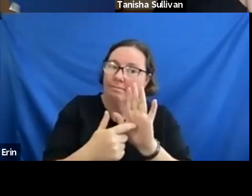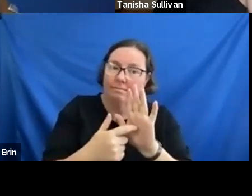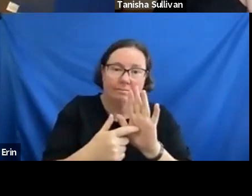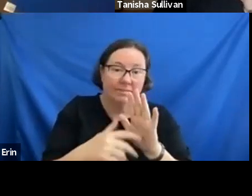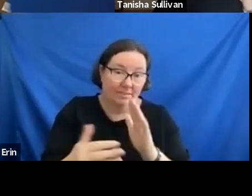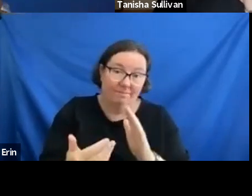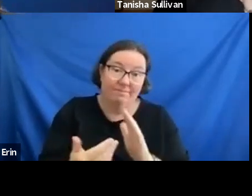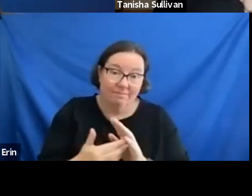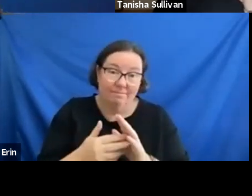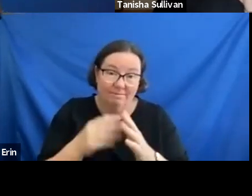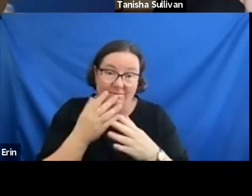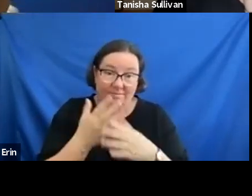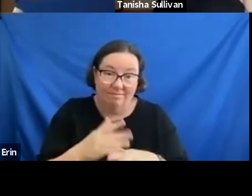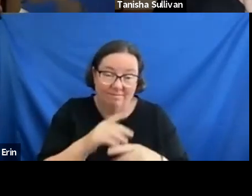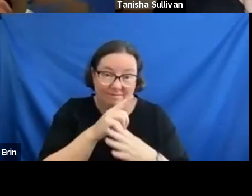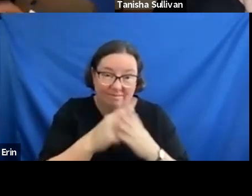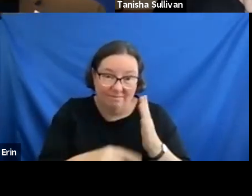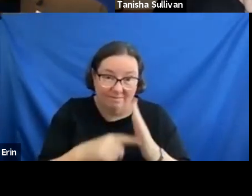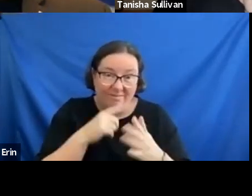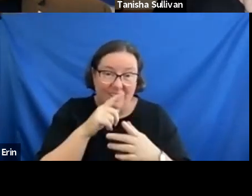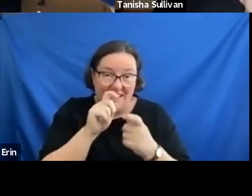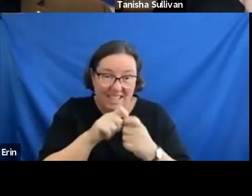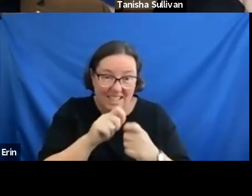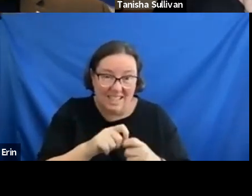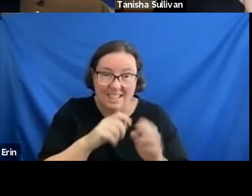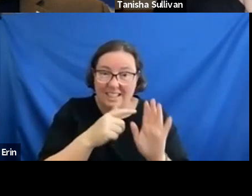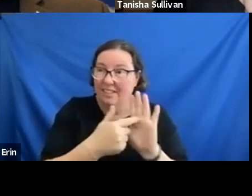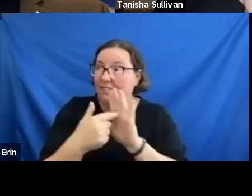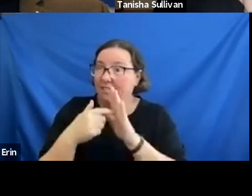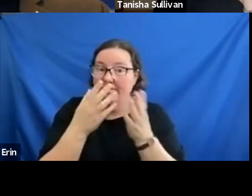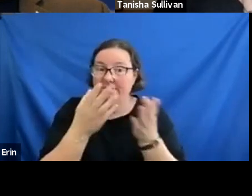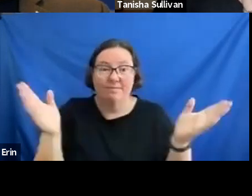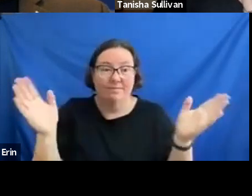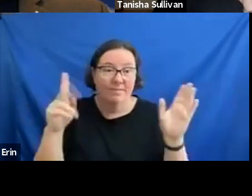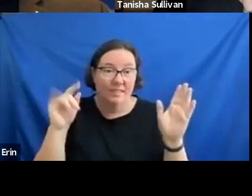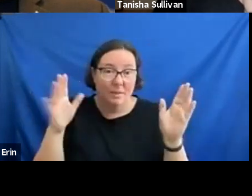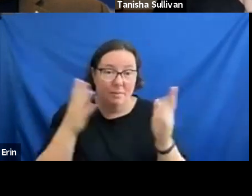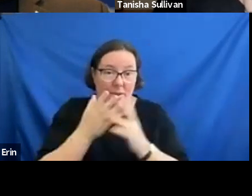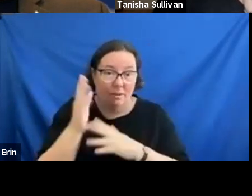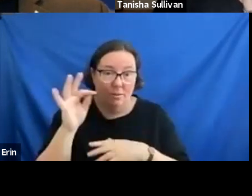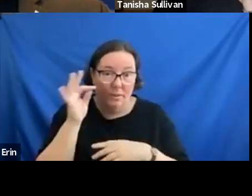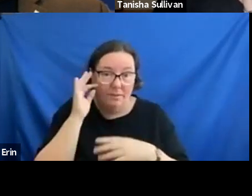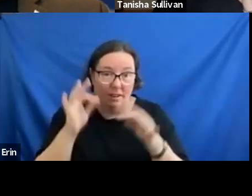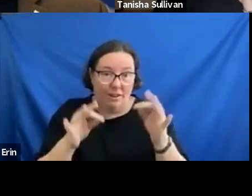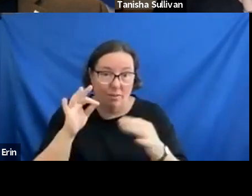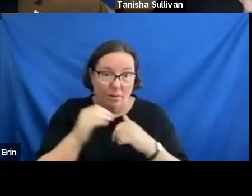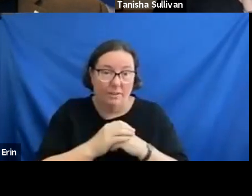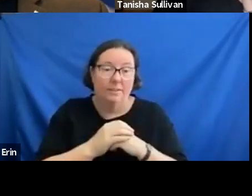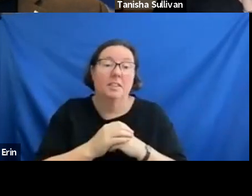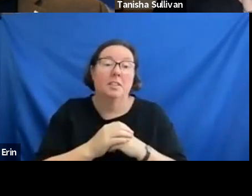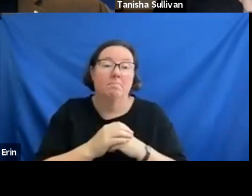pulled apart and dissected in public view through the federal courts.